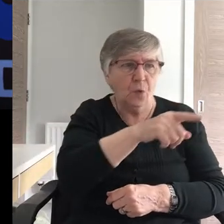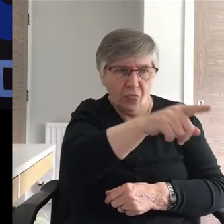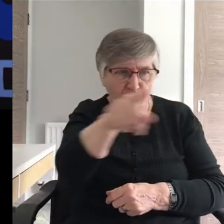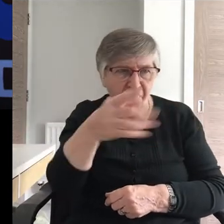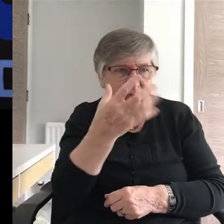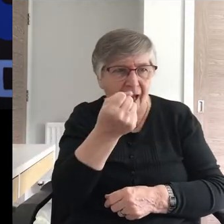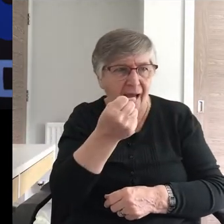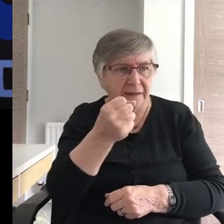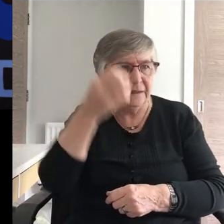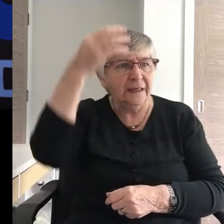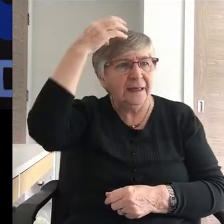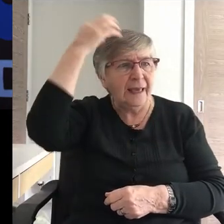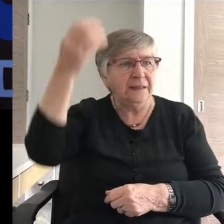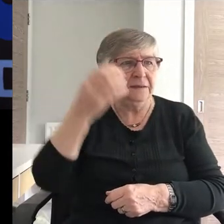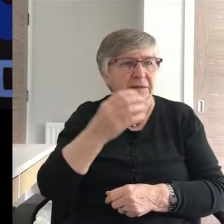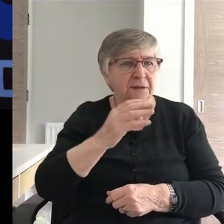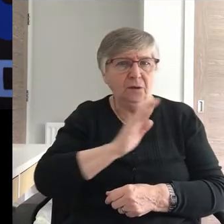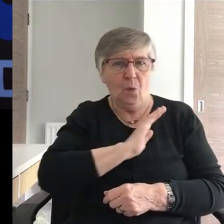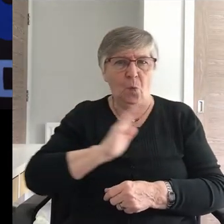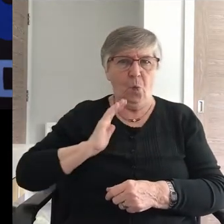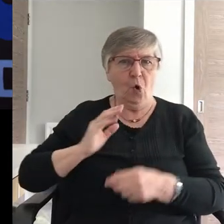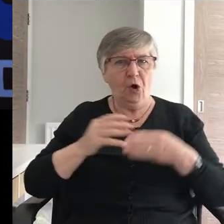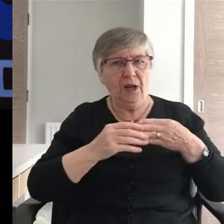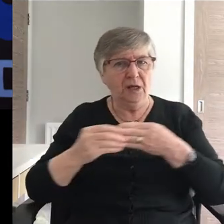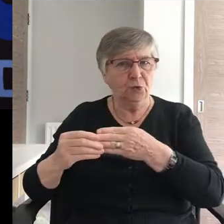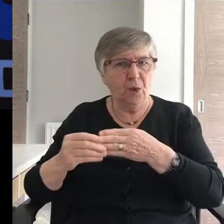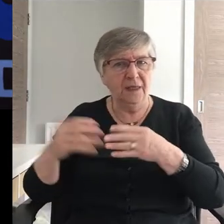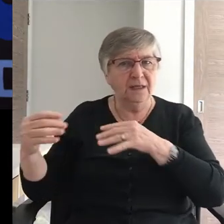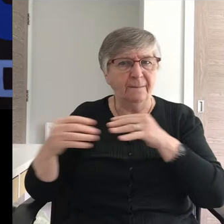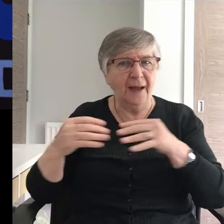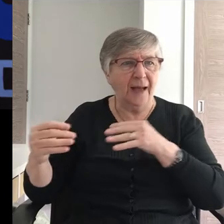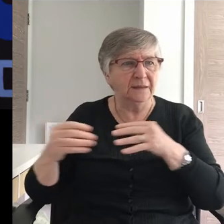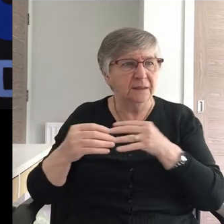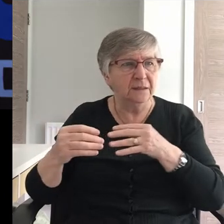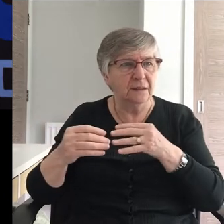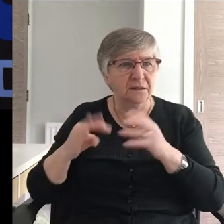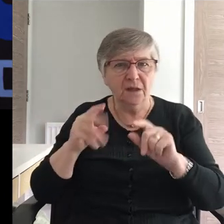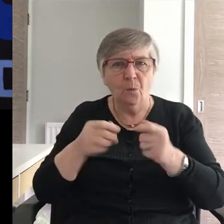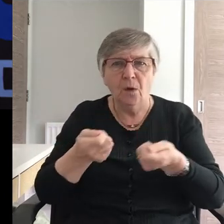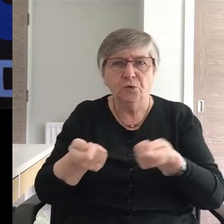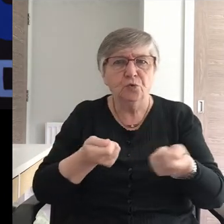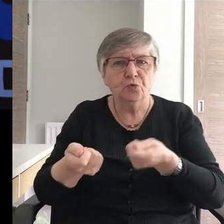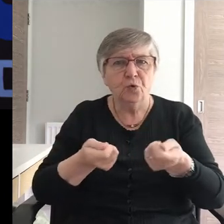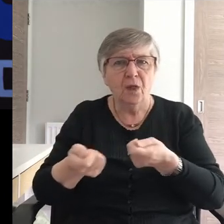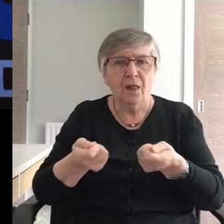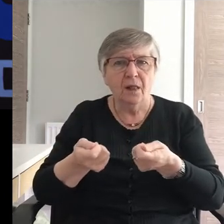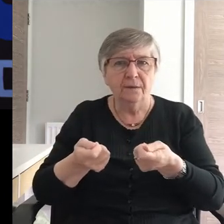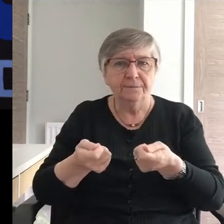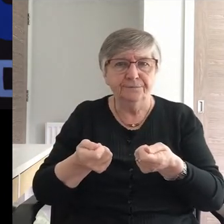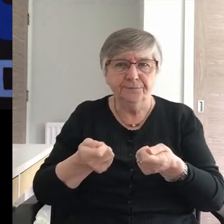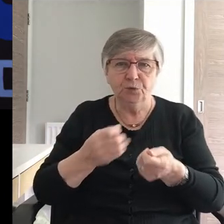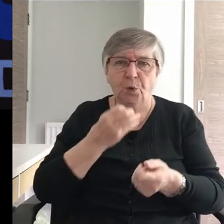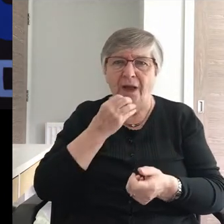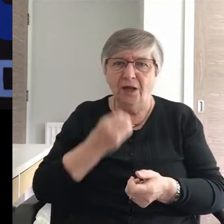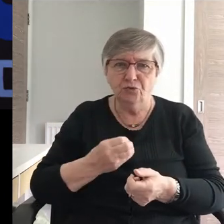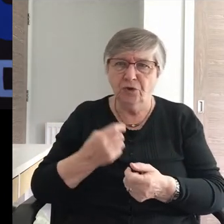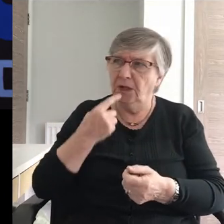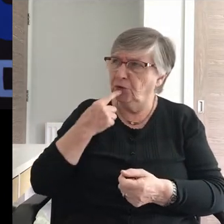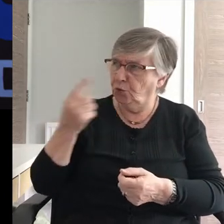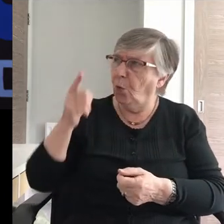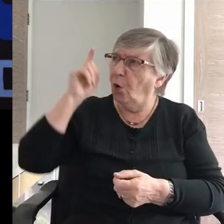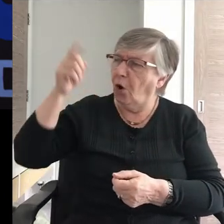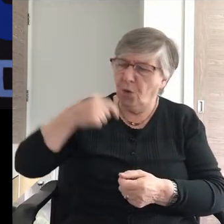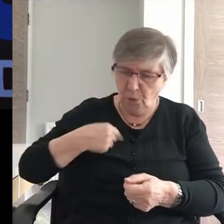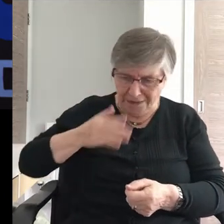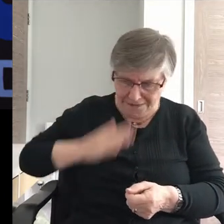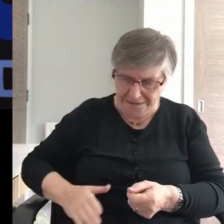kings, warriors to lead them in battle, a figurehead to rule the nation. They demanded that God appoint a